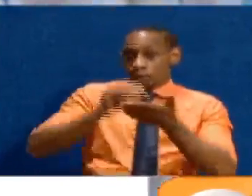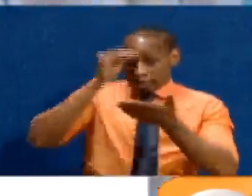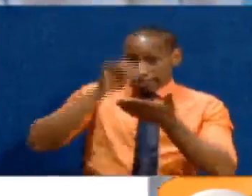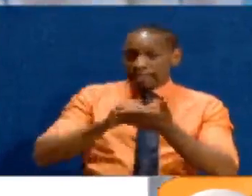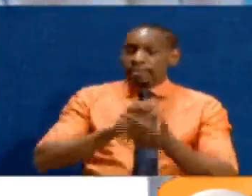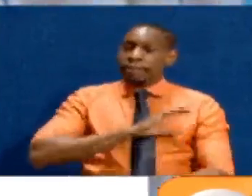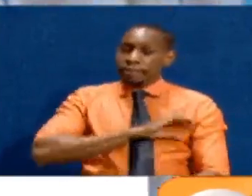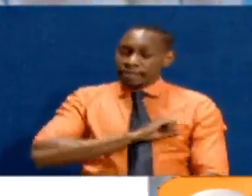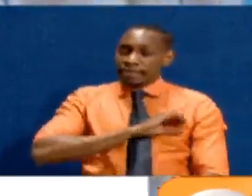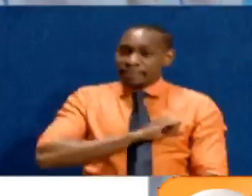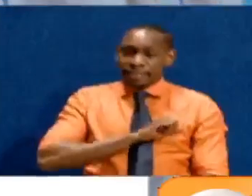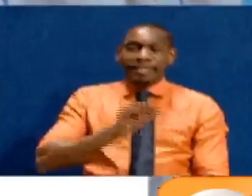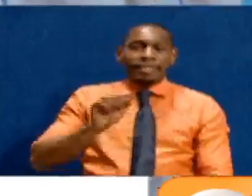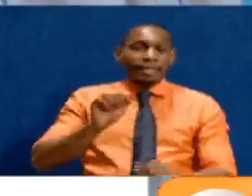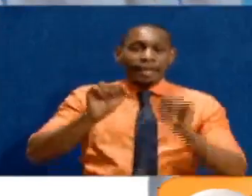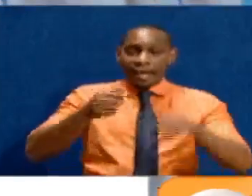be very patient.